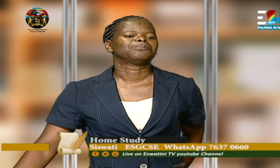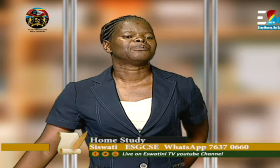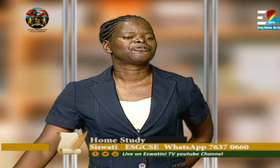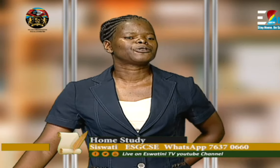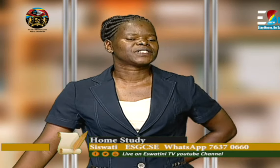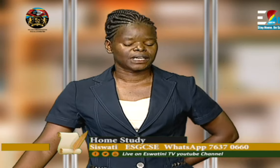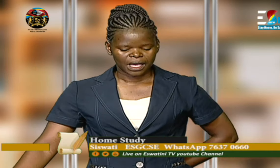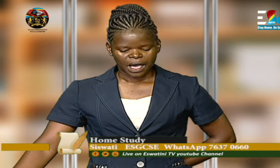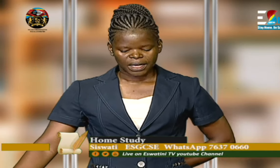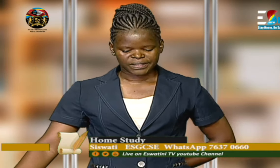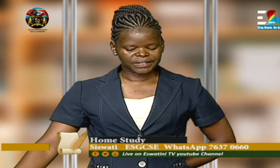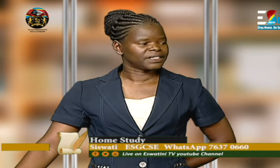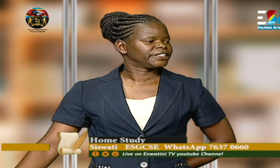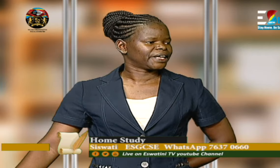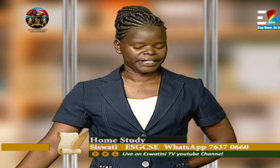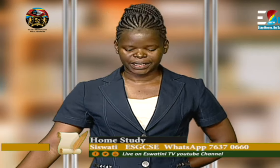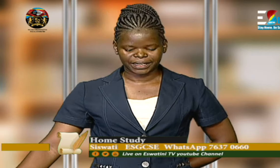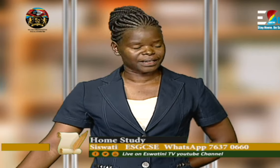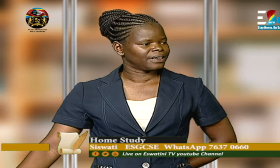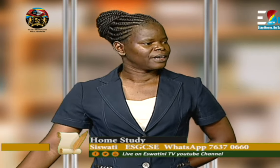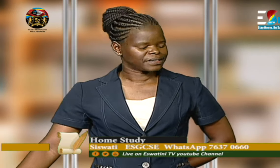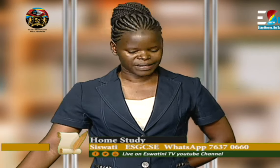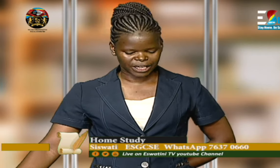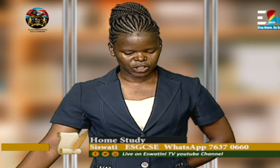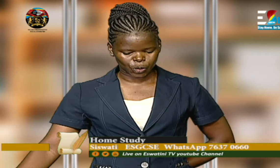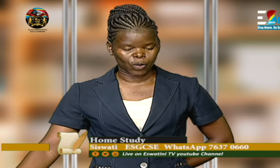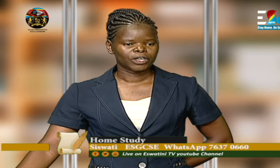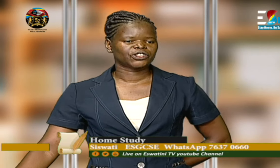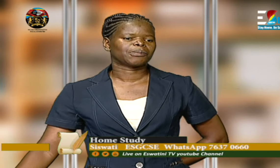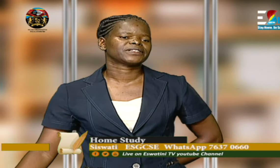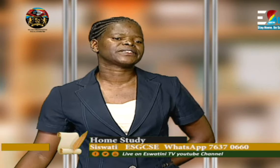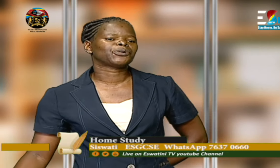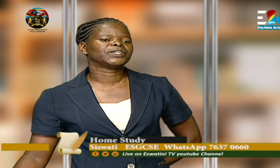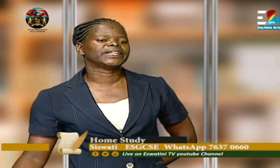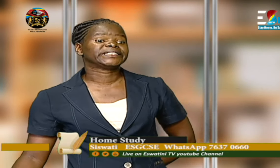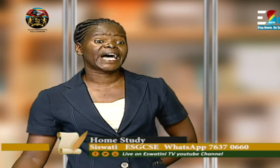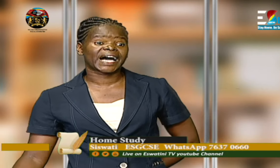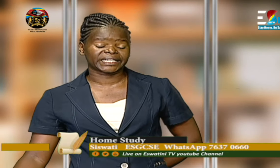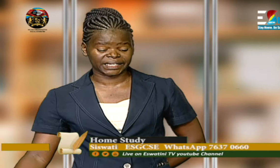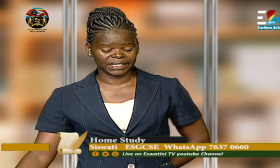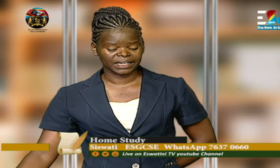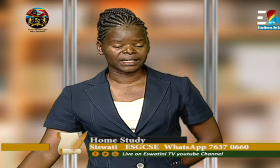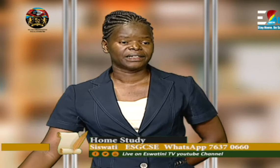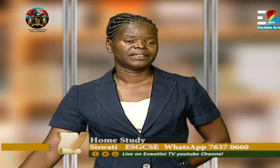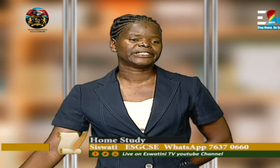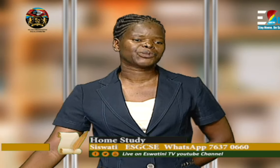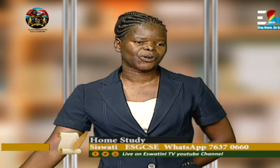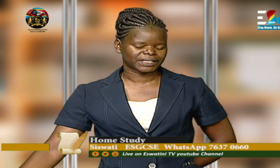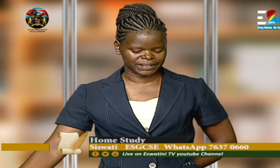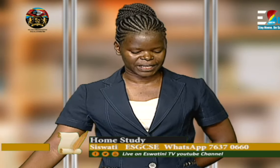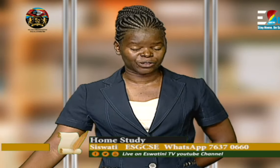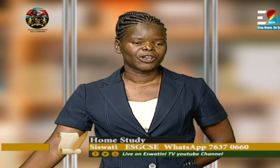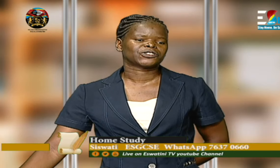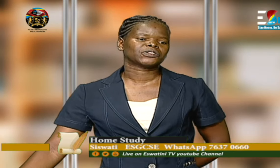Okay mfunzi asesihlahlele sento njengoba sesitibonile letakhi